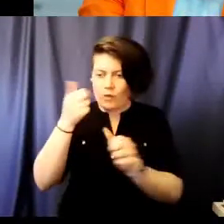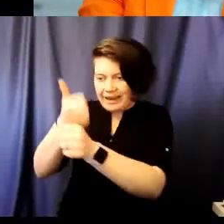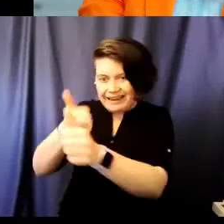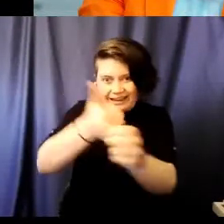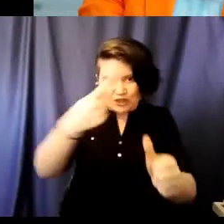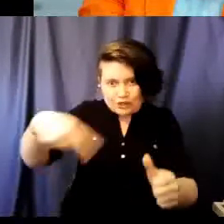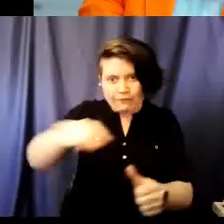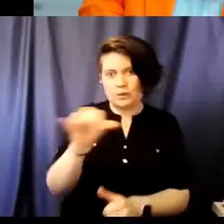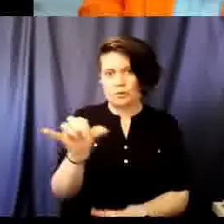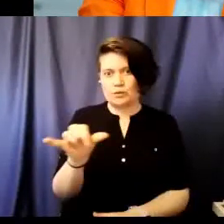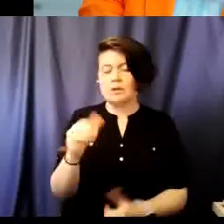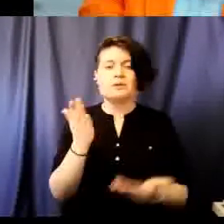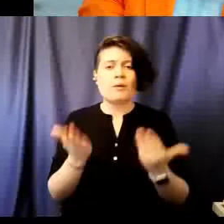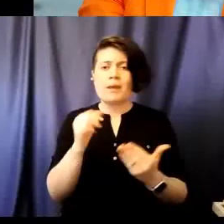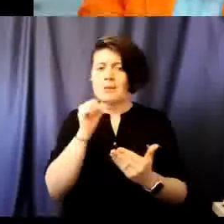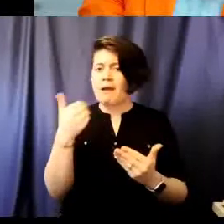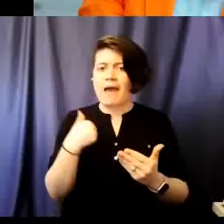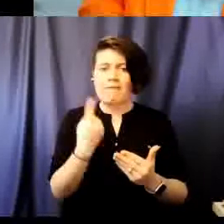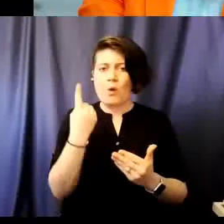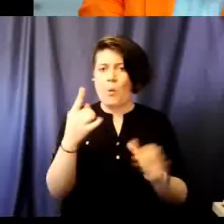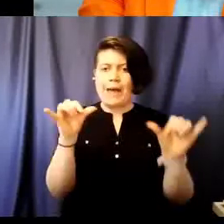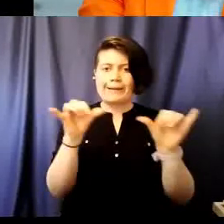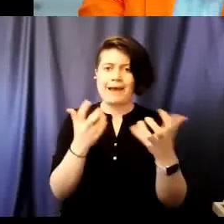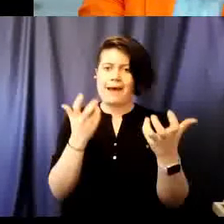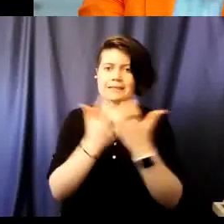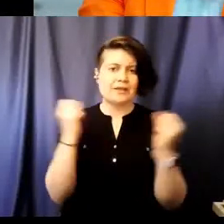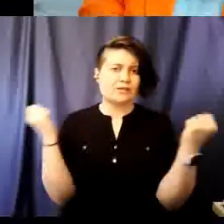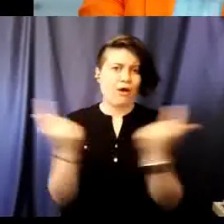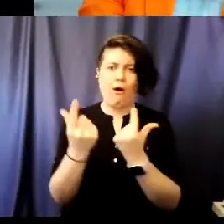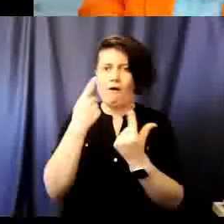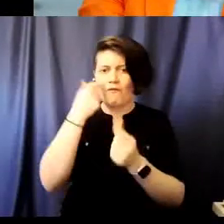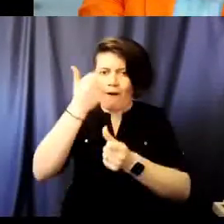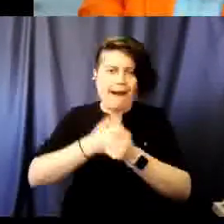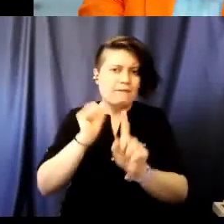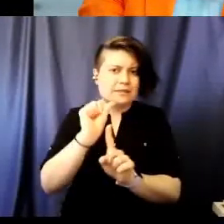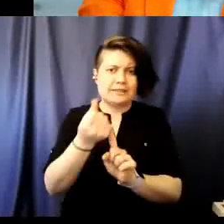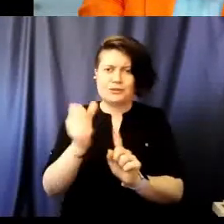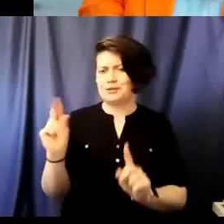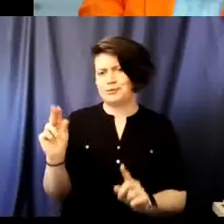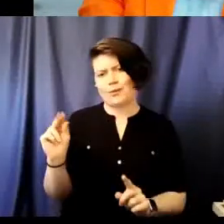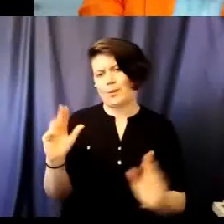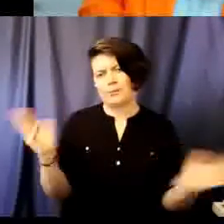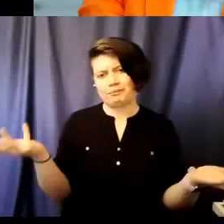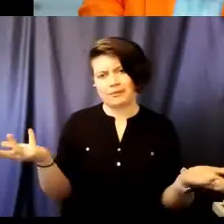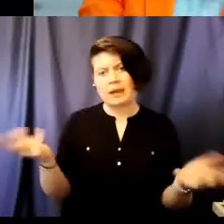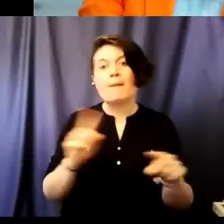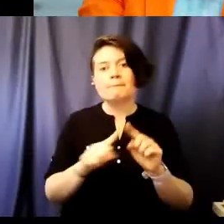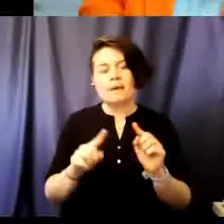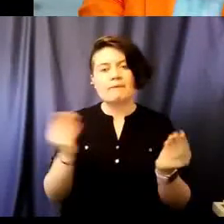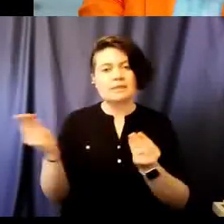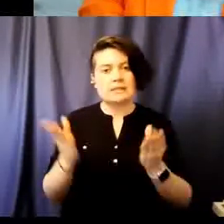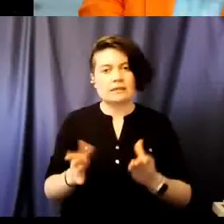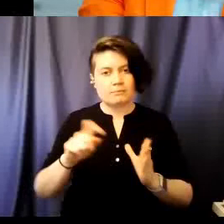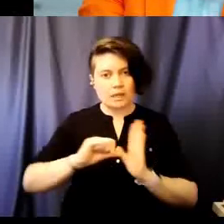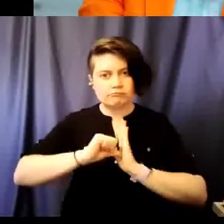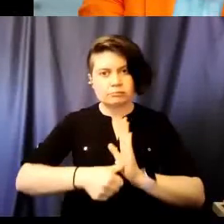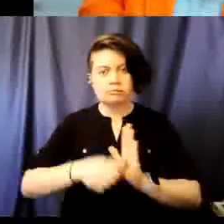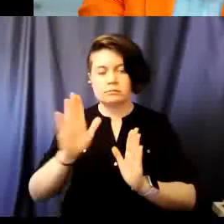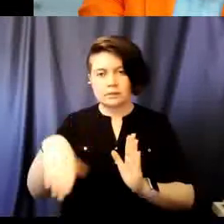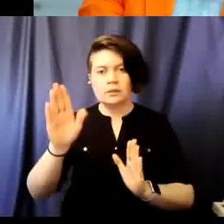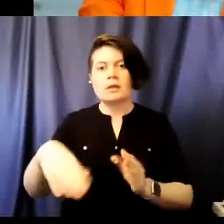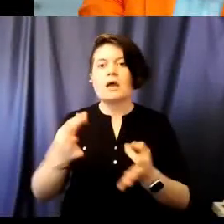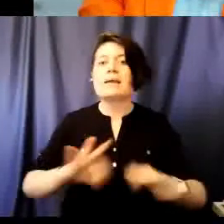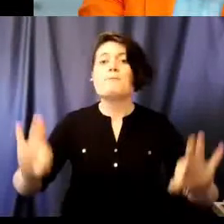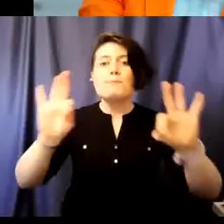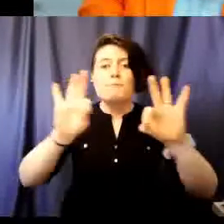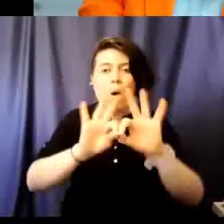a one-size-fits-all for every situation, but the facilitators need to reemphasize how important these conversations are when they